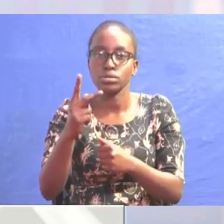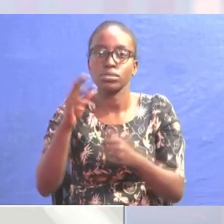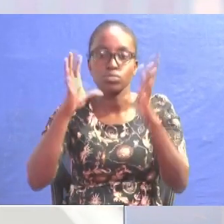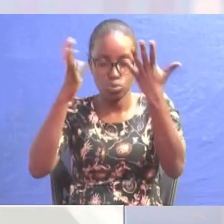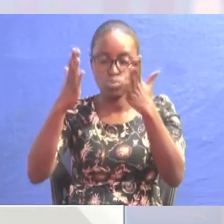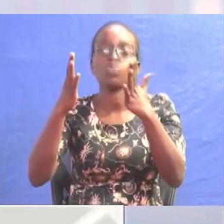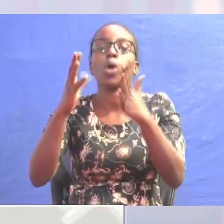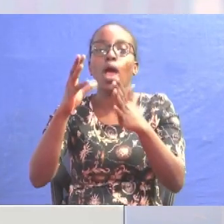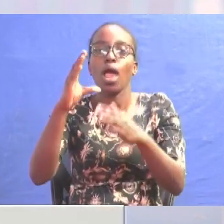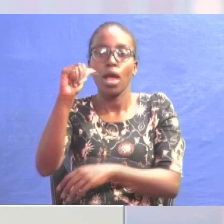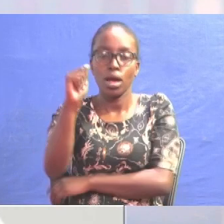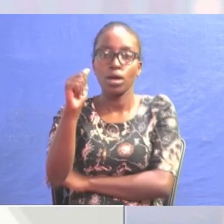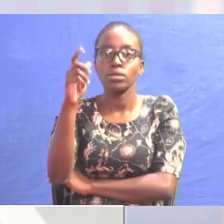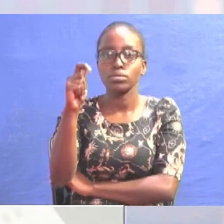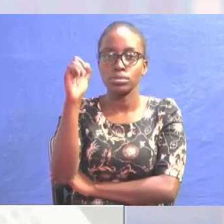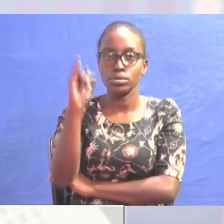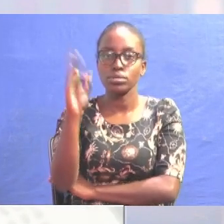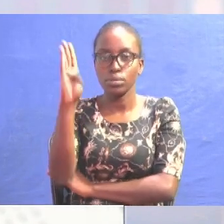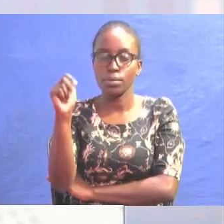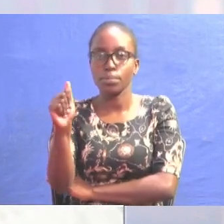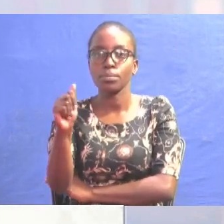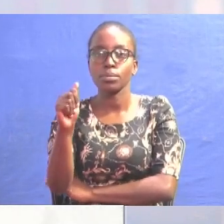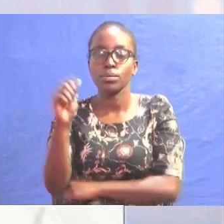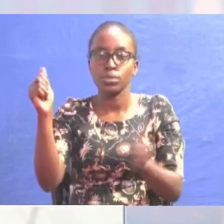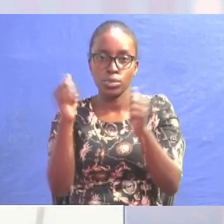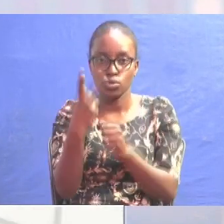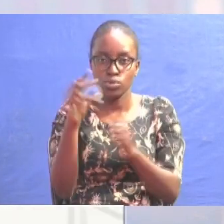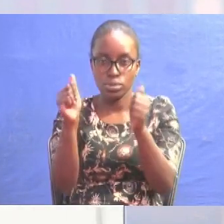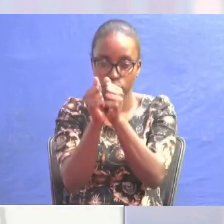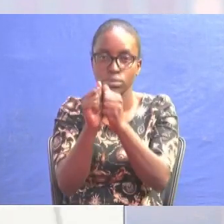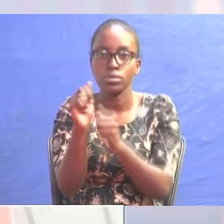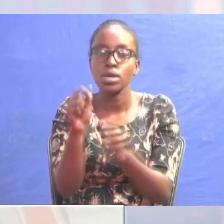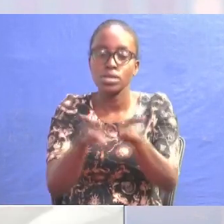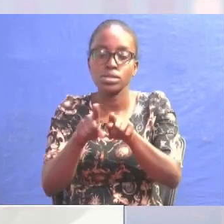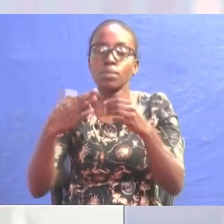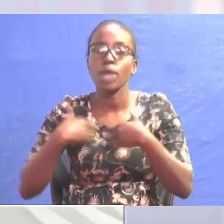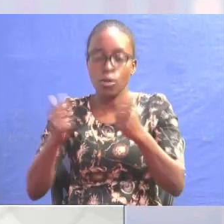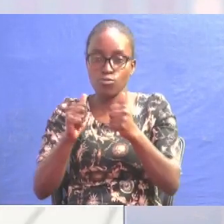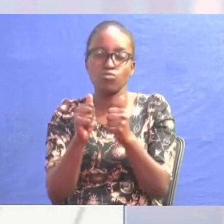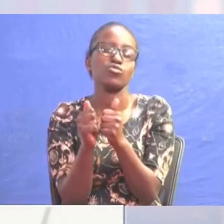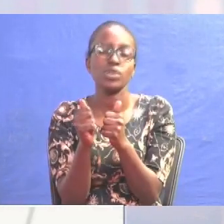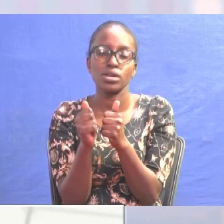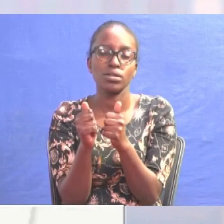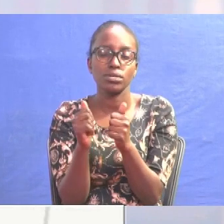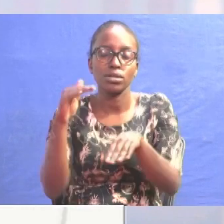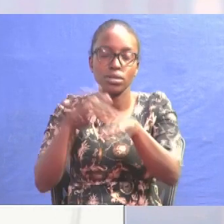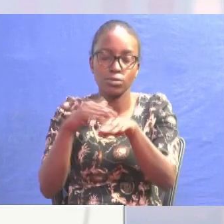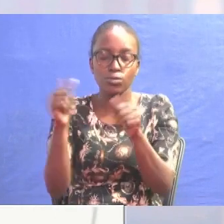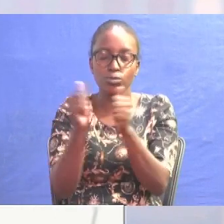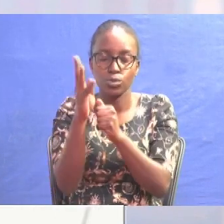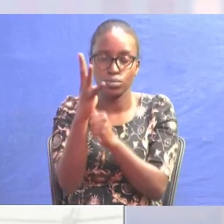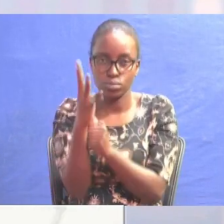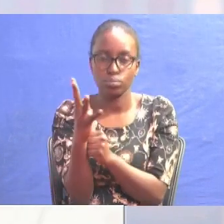14, there is a section of Kenyans and the young people in particular who are actually just